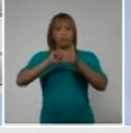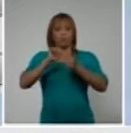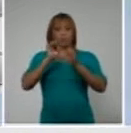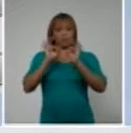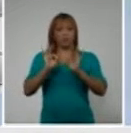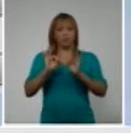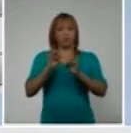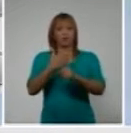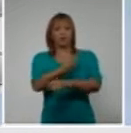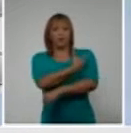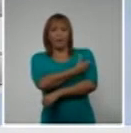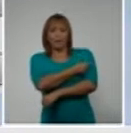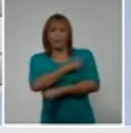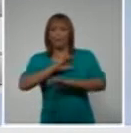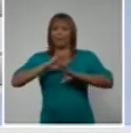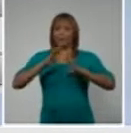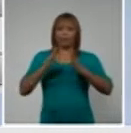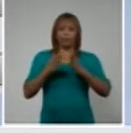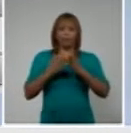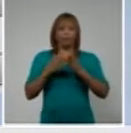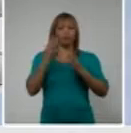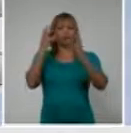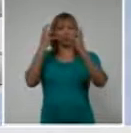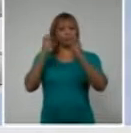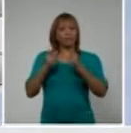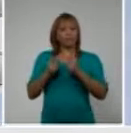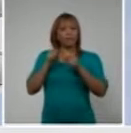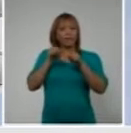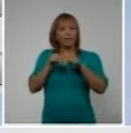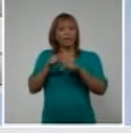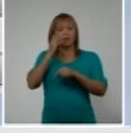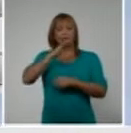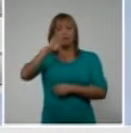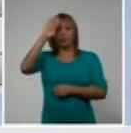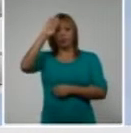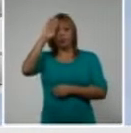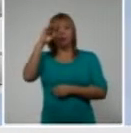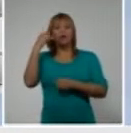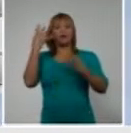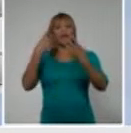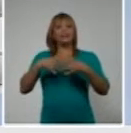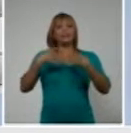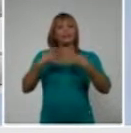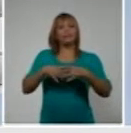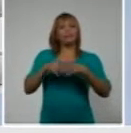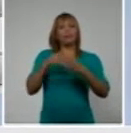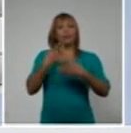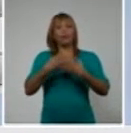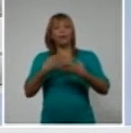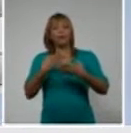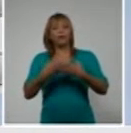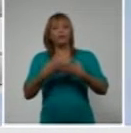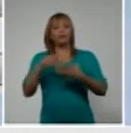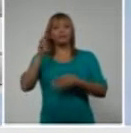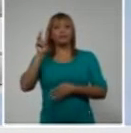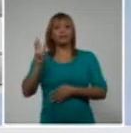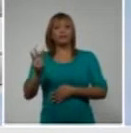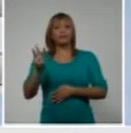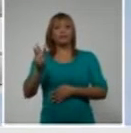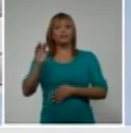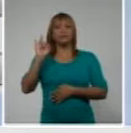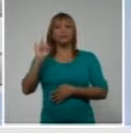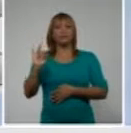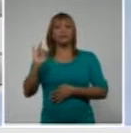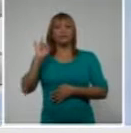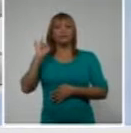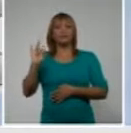377,494 processed samples and 3,806 people, that is the 1.01%, have been